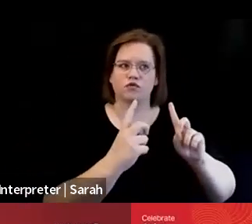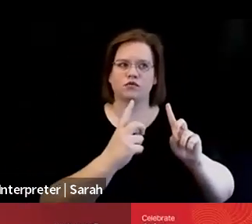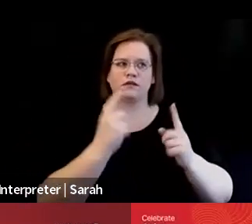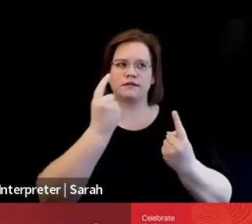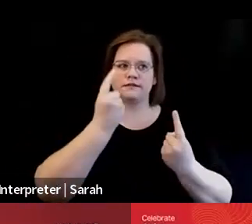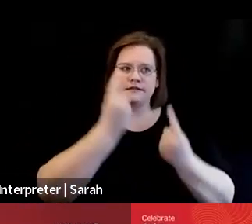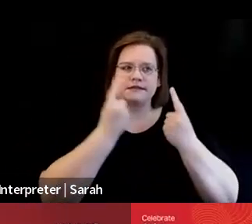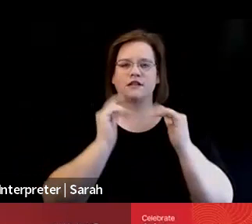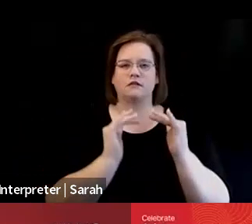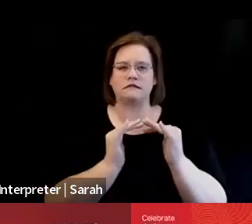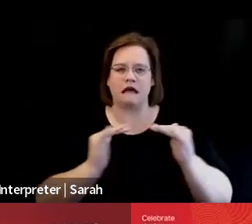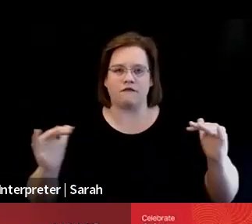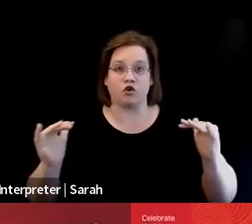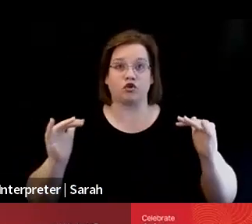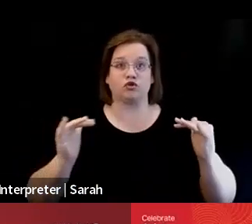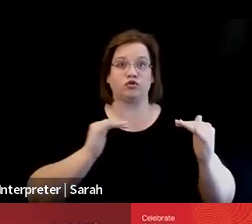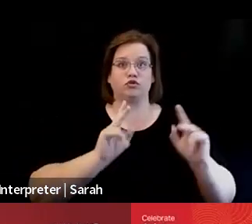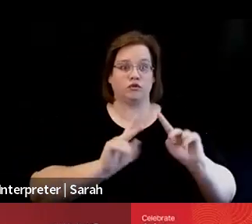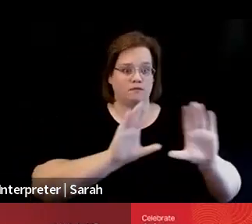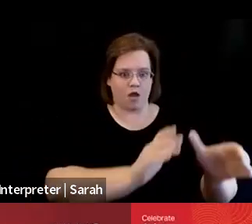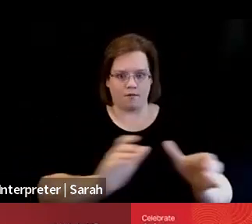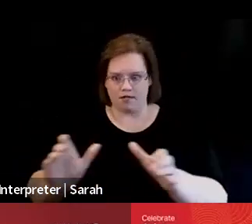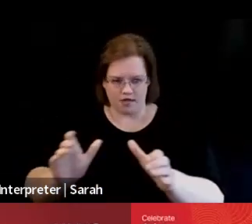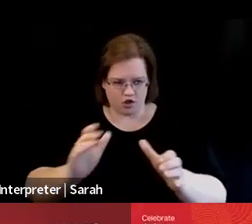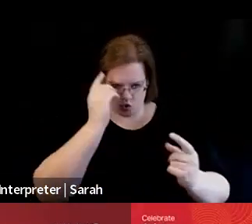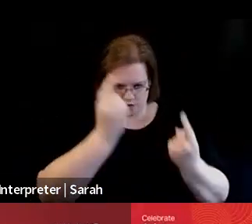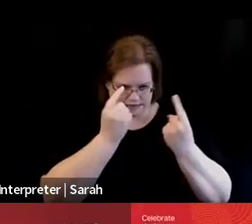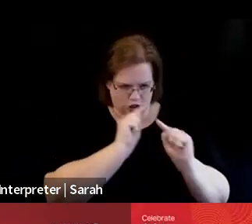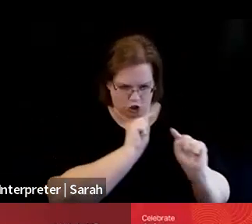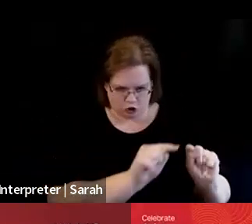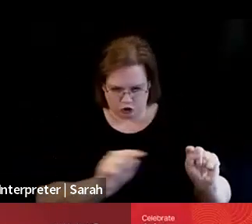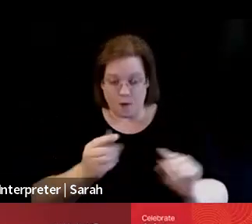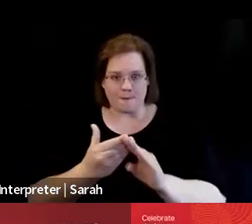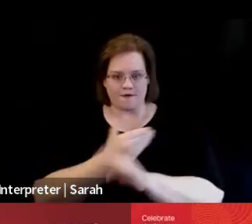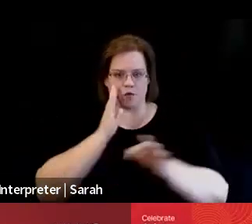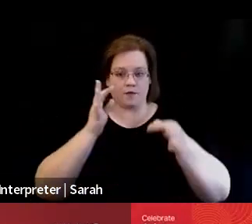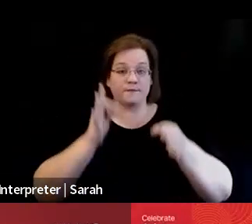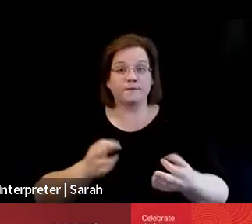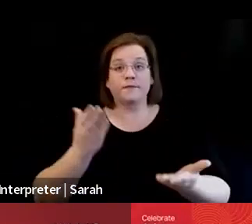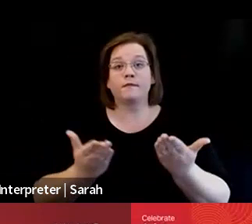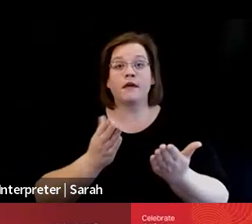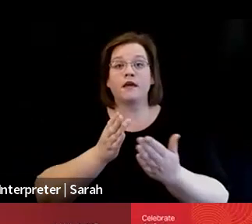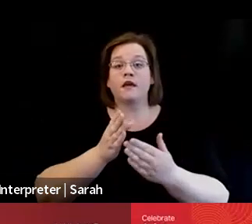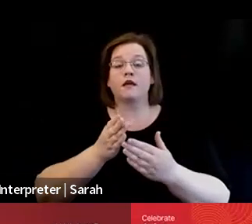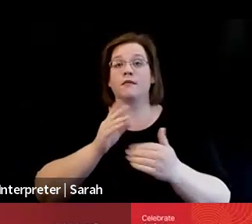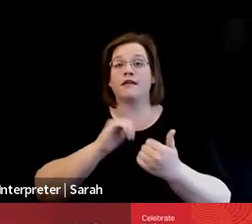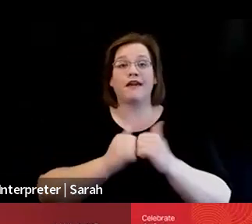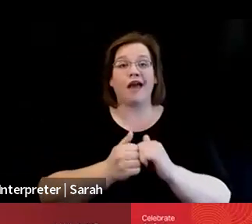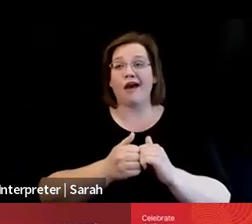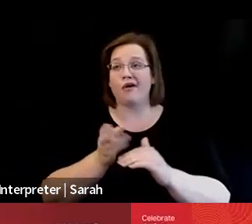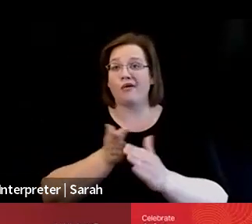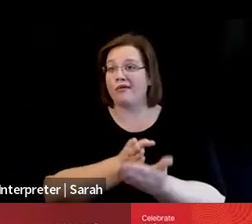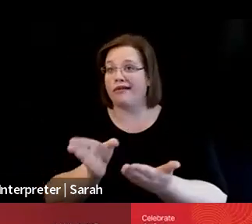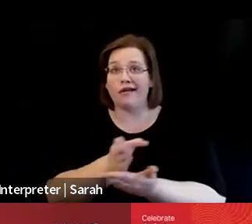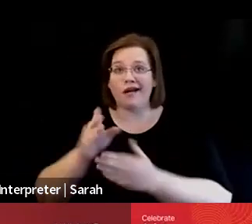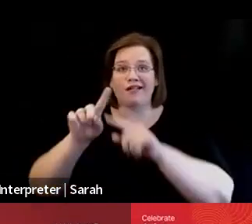considering diverse populations before we do anything within the hospital. So that could be, navigational signage. That is a whole other topic we could talk about, I'm